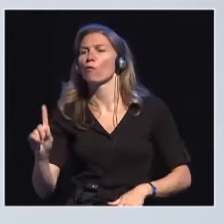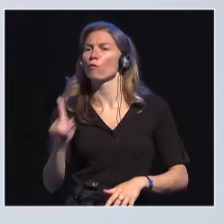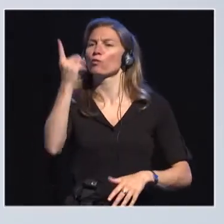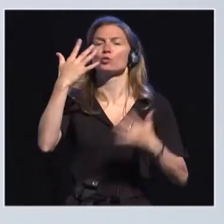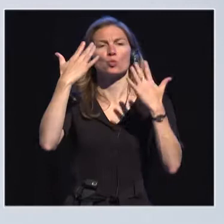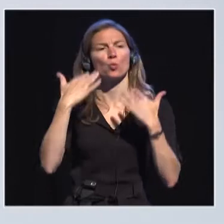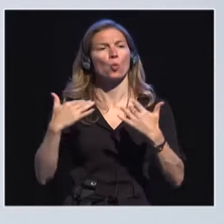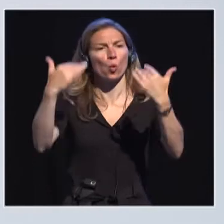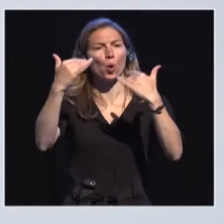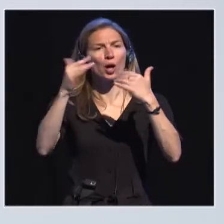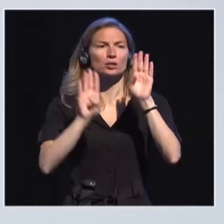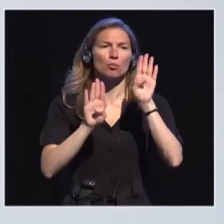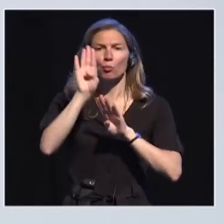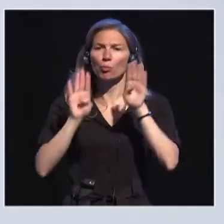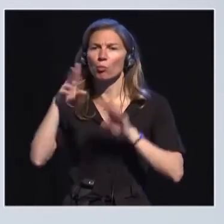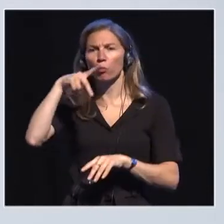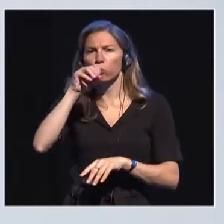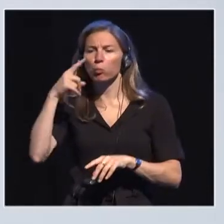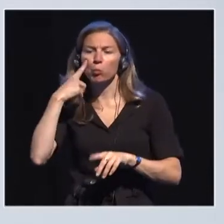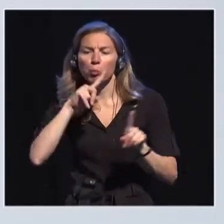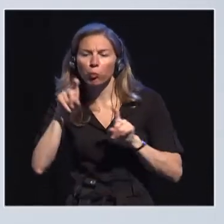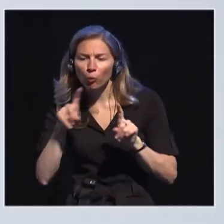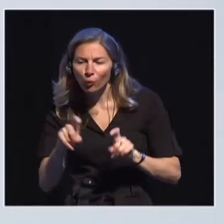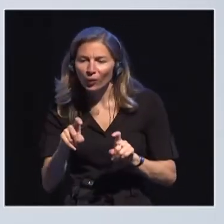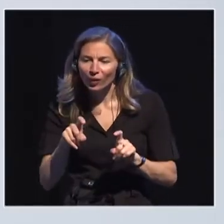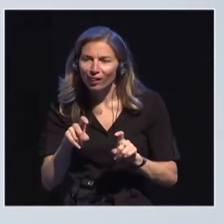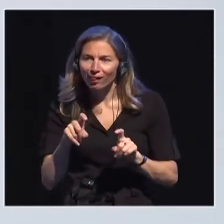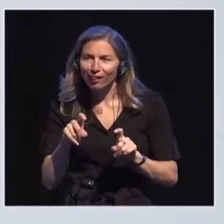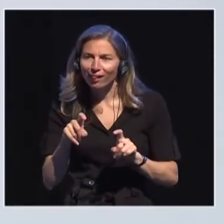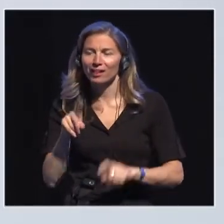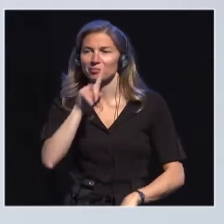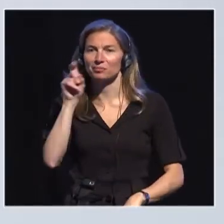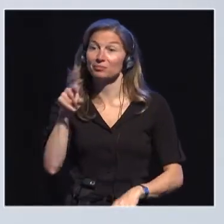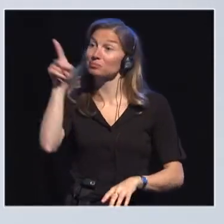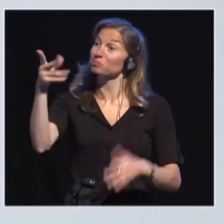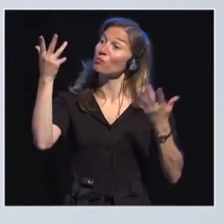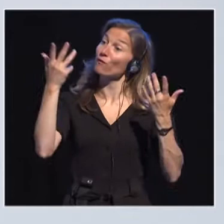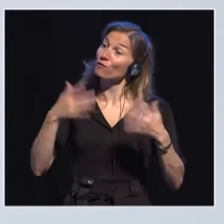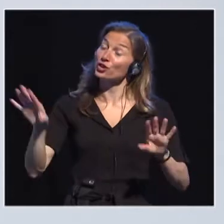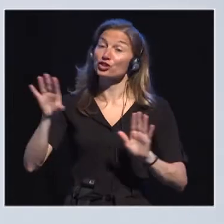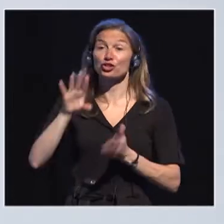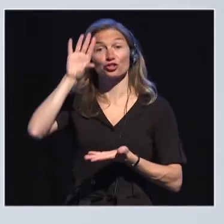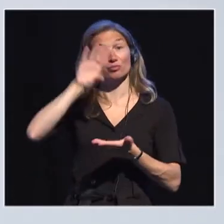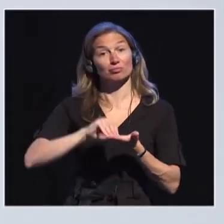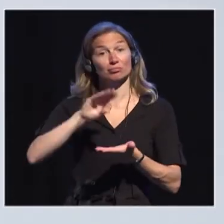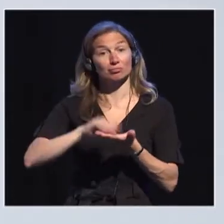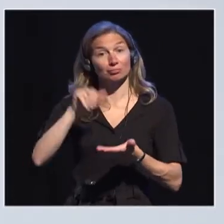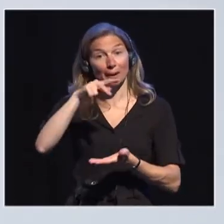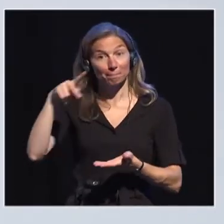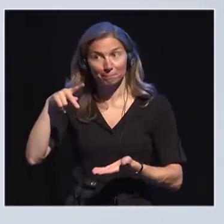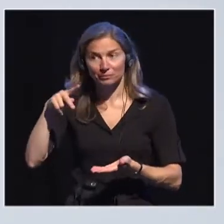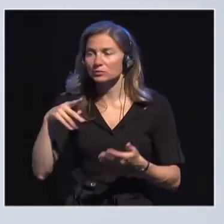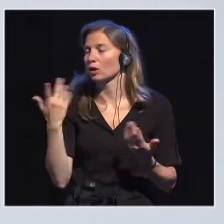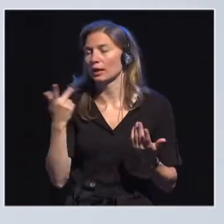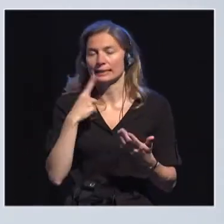question, which will be, have you downloaded the EDD app? So the way you do it is very simple. You open the